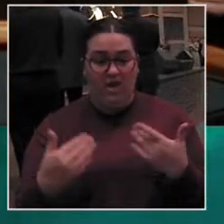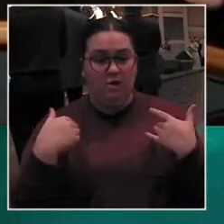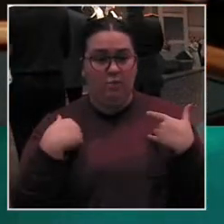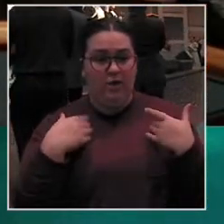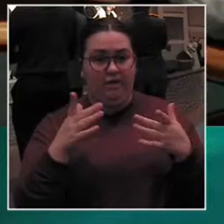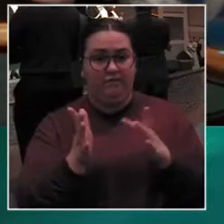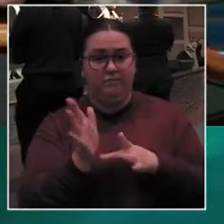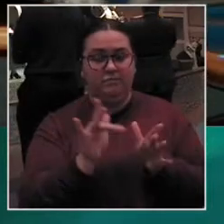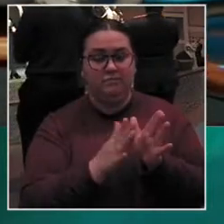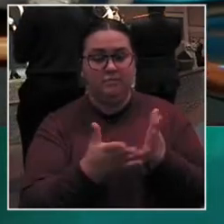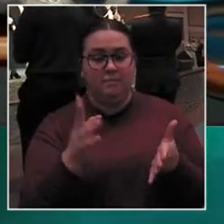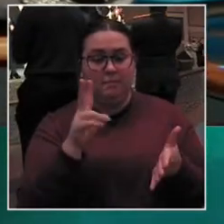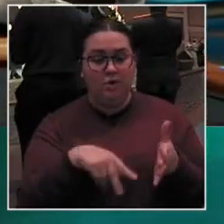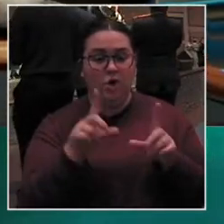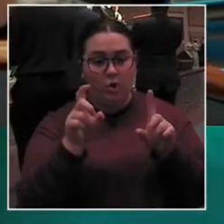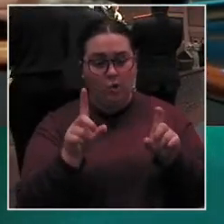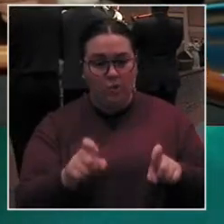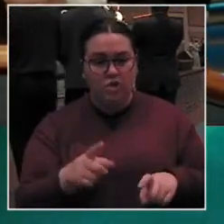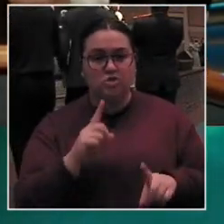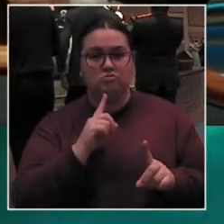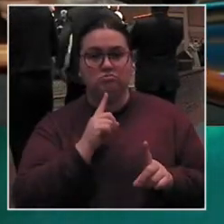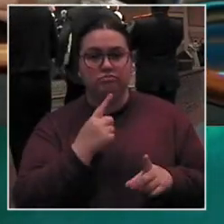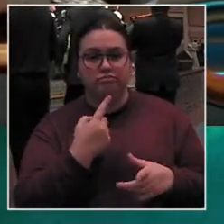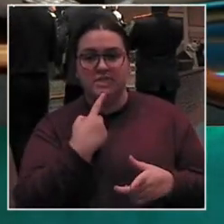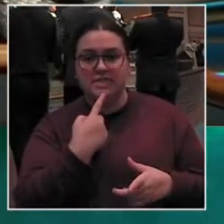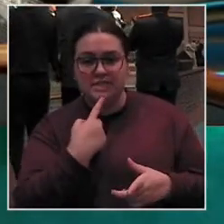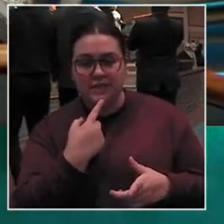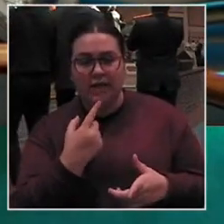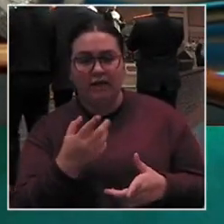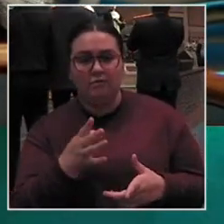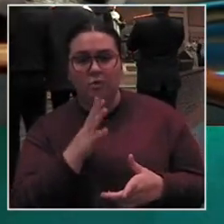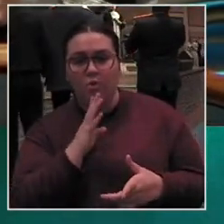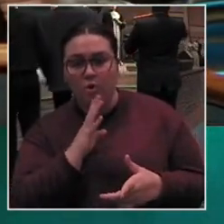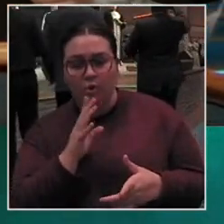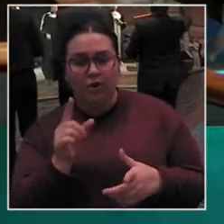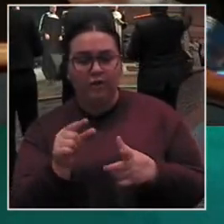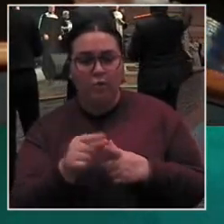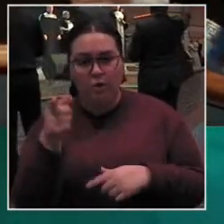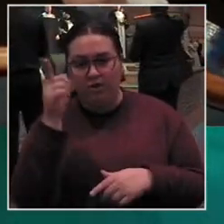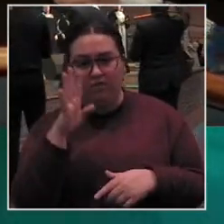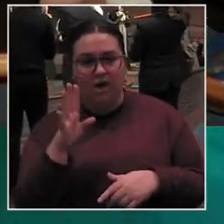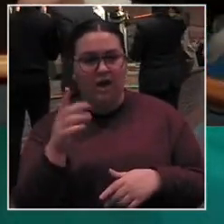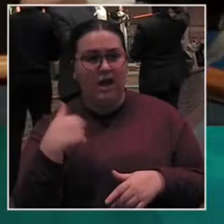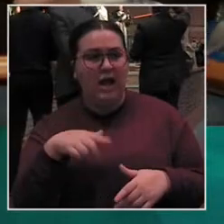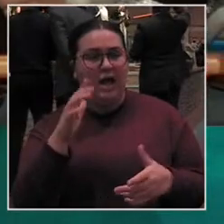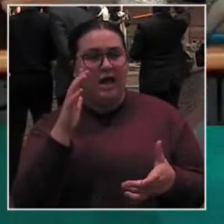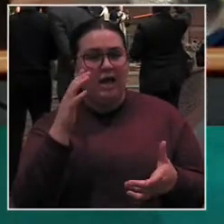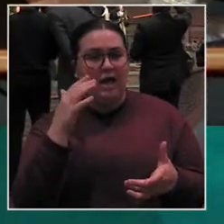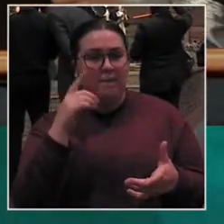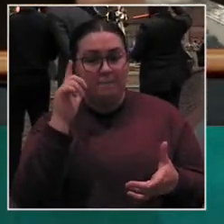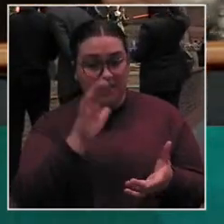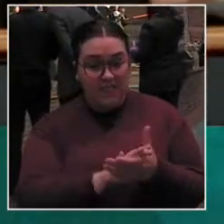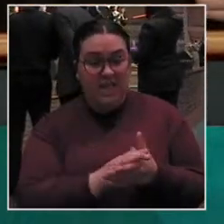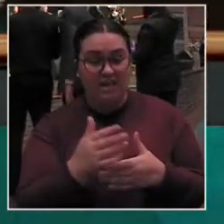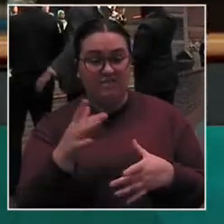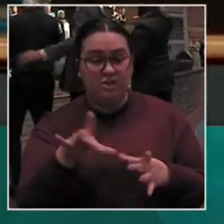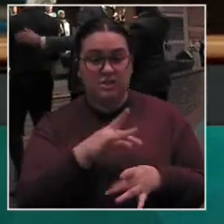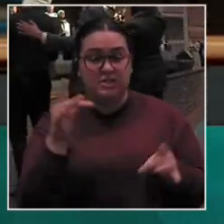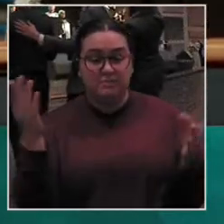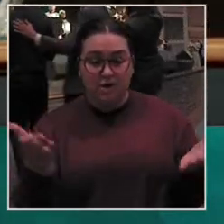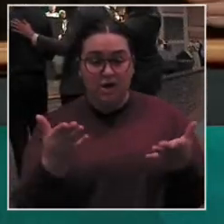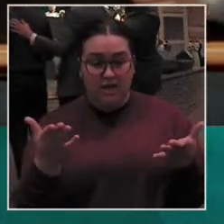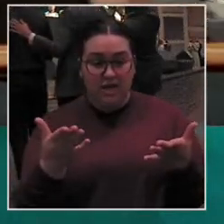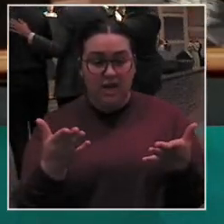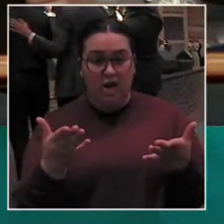Quoting the word of God. And I believe that there is a spirit in this atmosphere that's going to do a work, because our